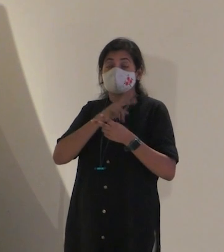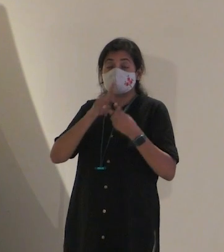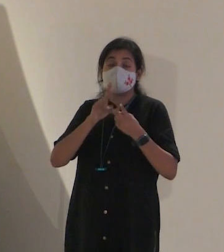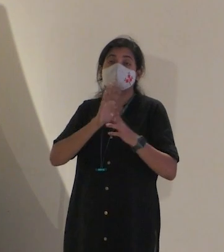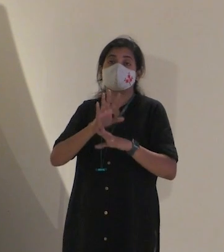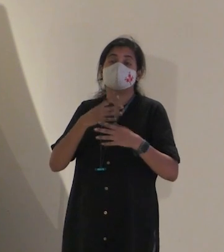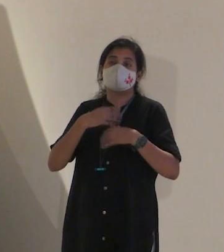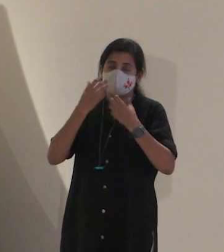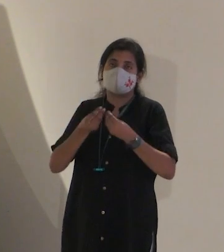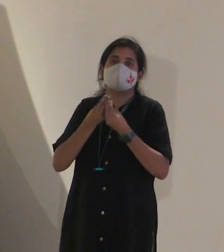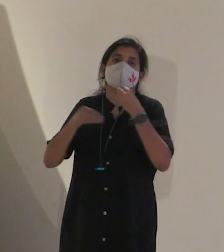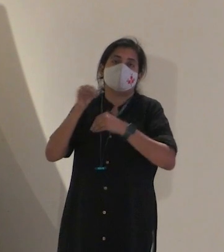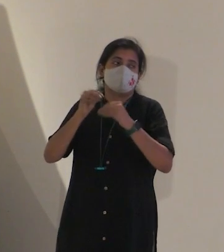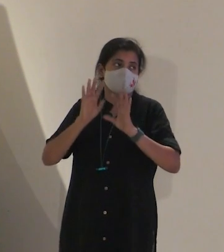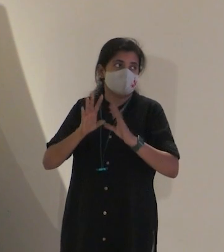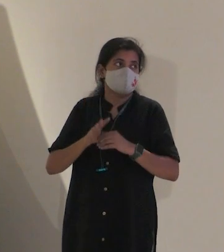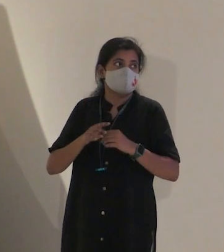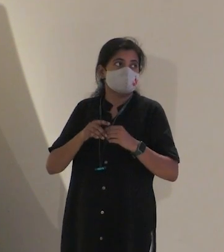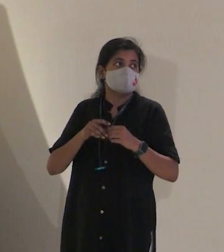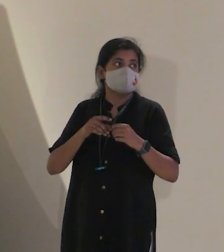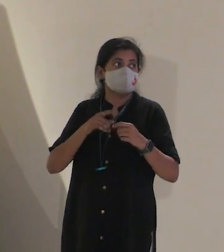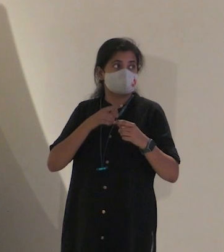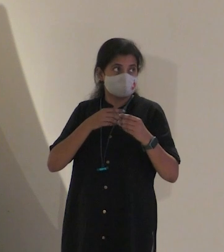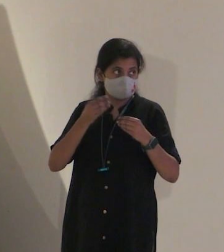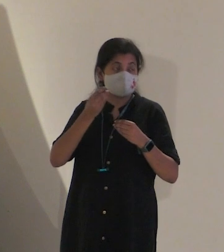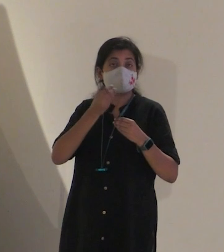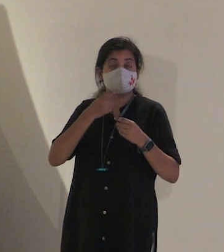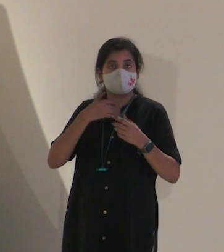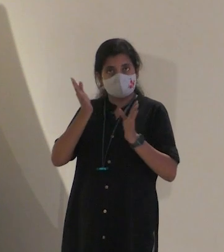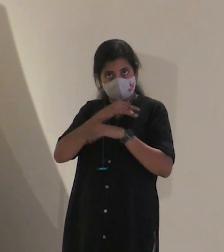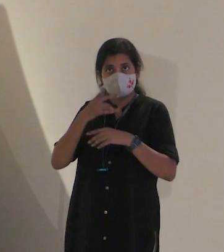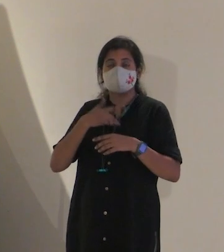and we could see our dreams getting realized if our project was